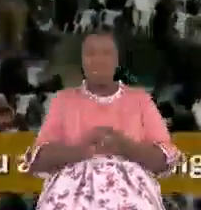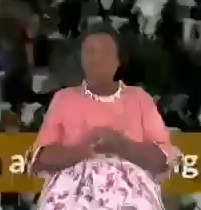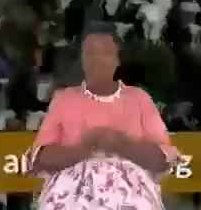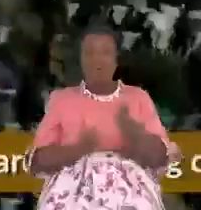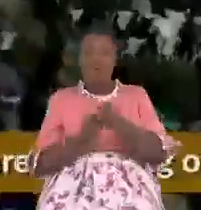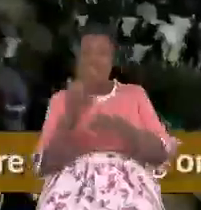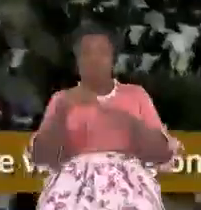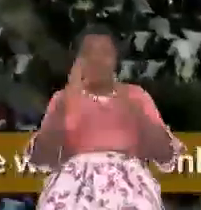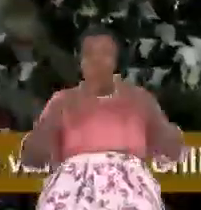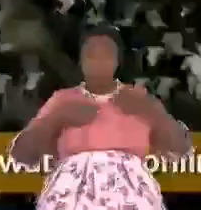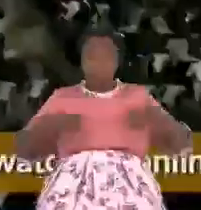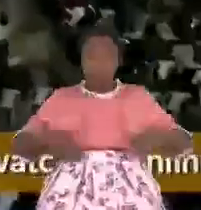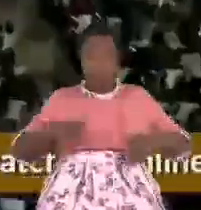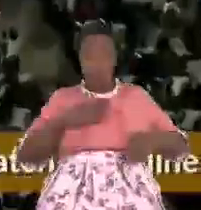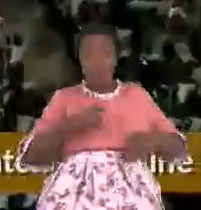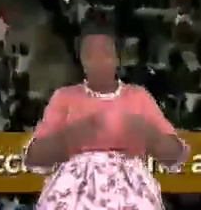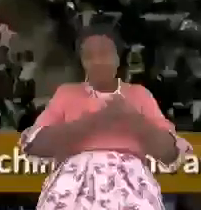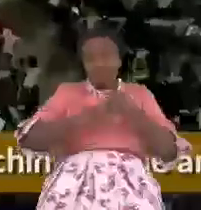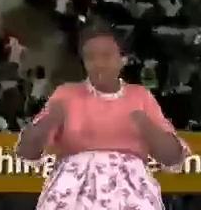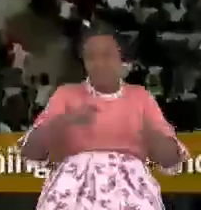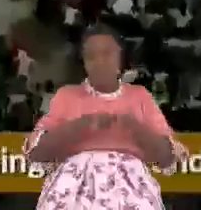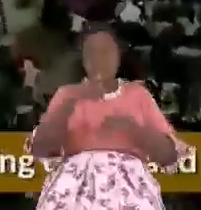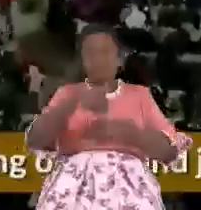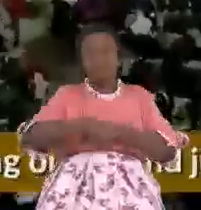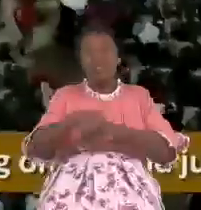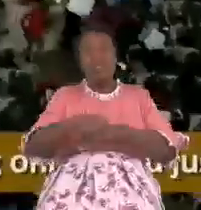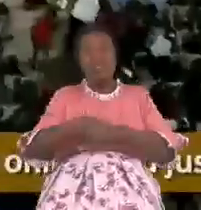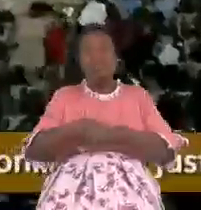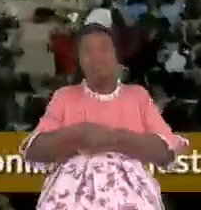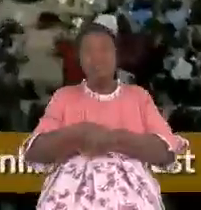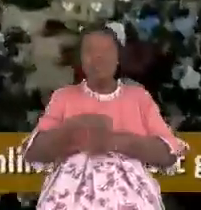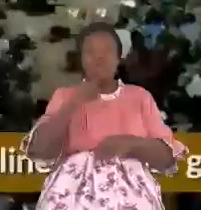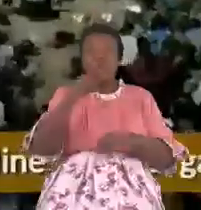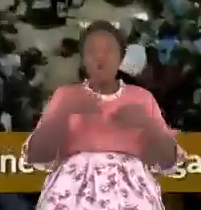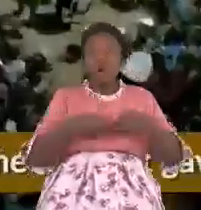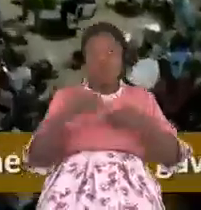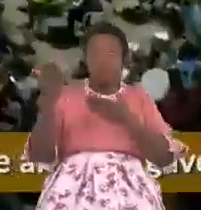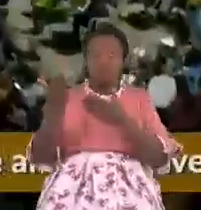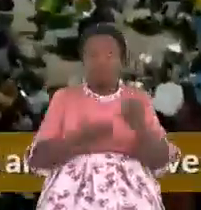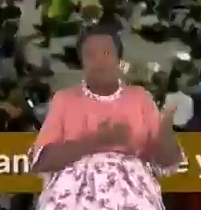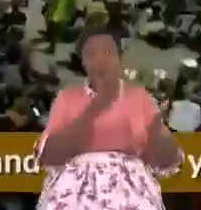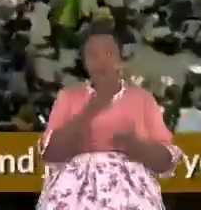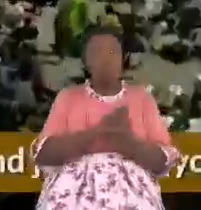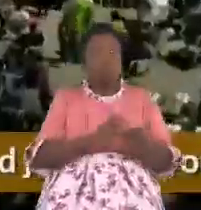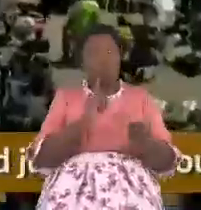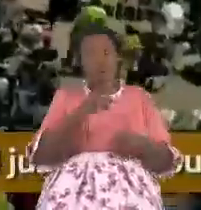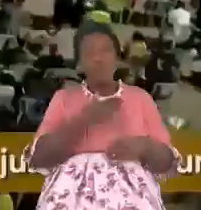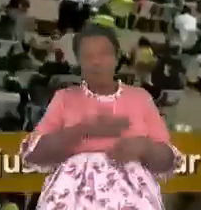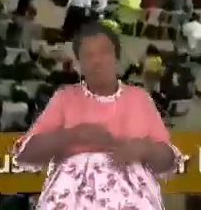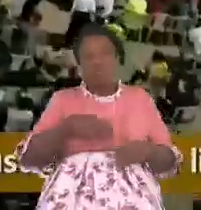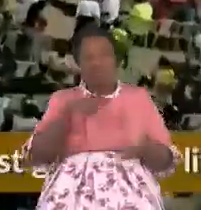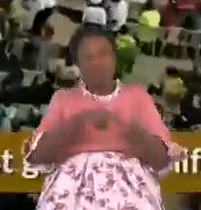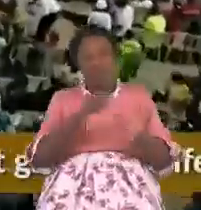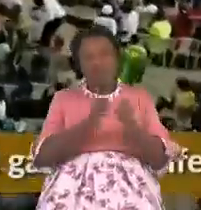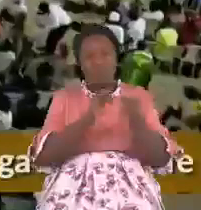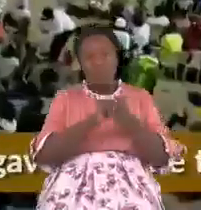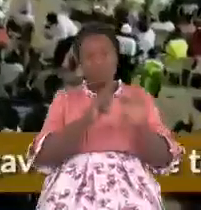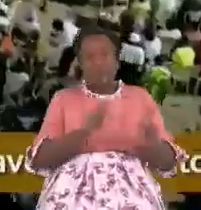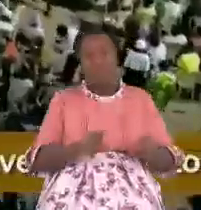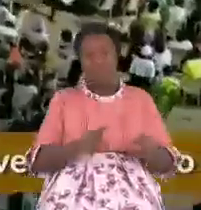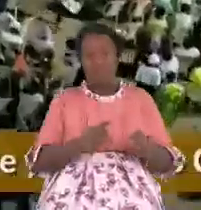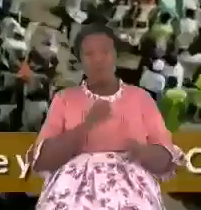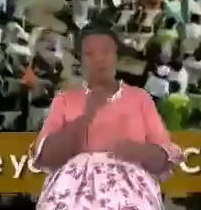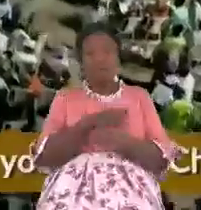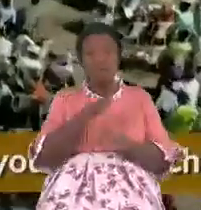disappear tonight you are brought somebody stay by that person counselors when you finish